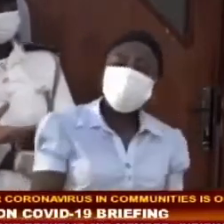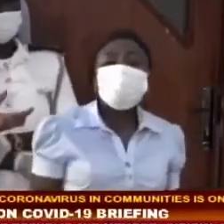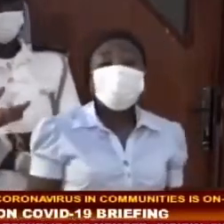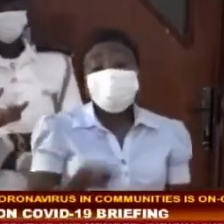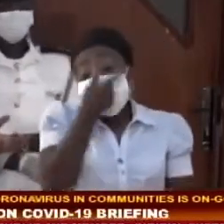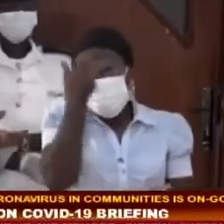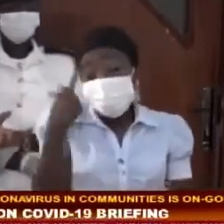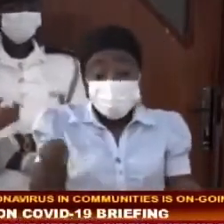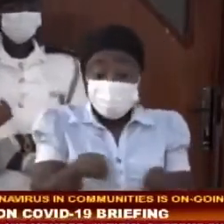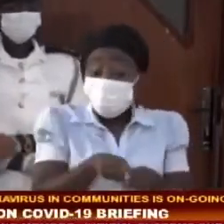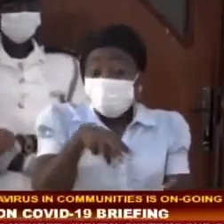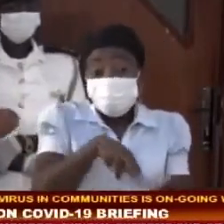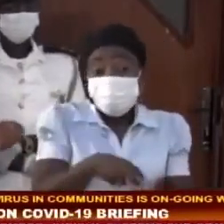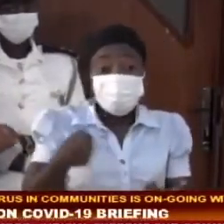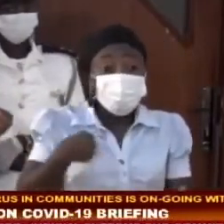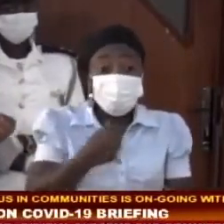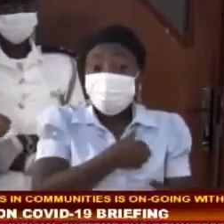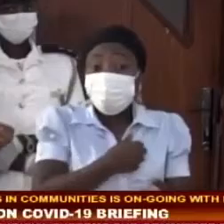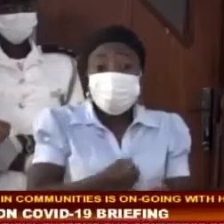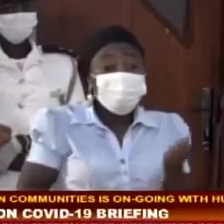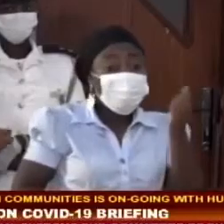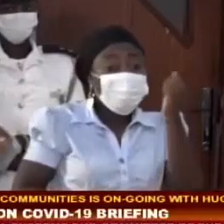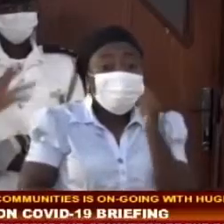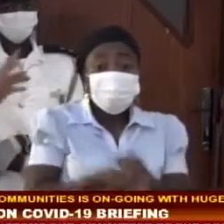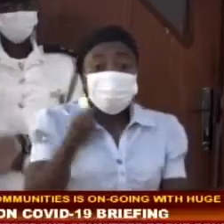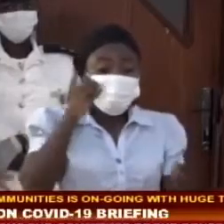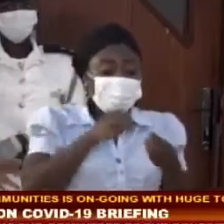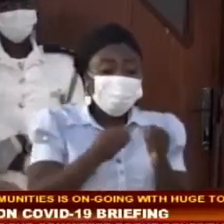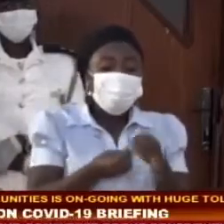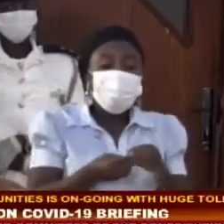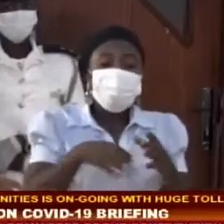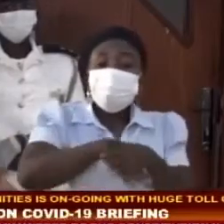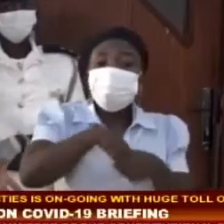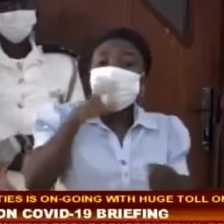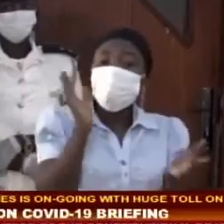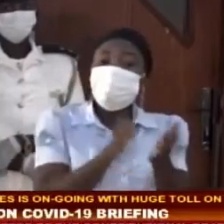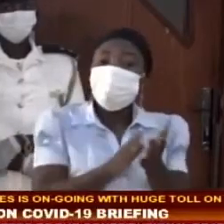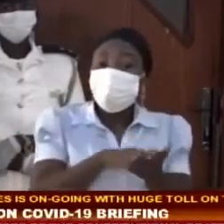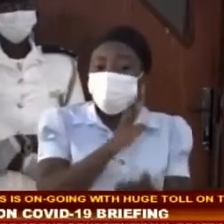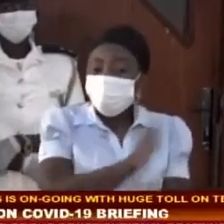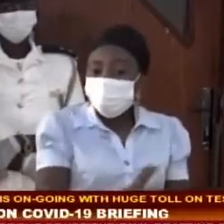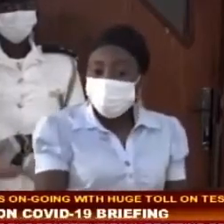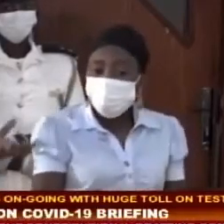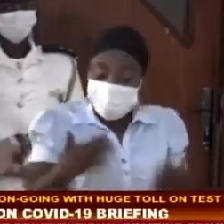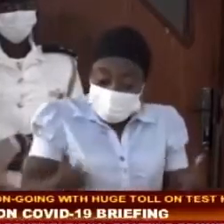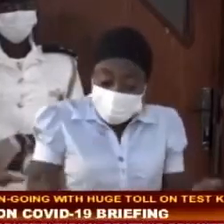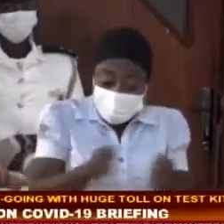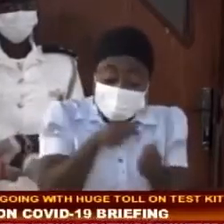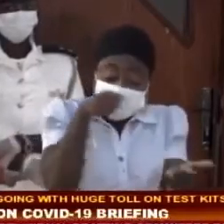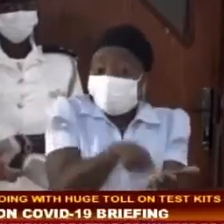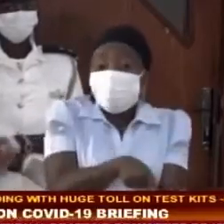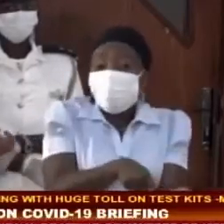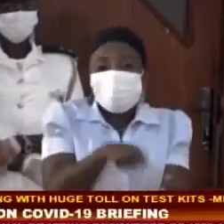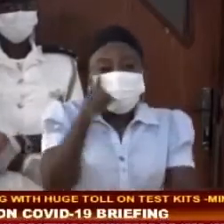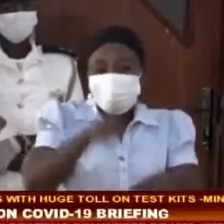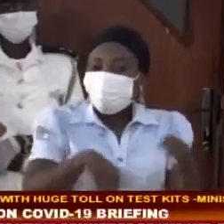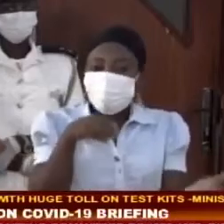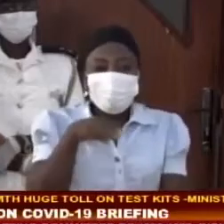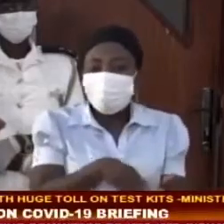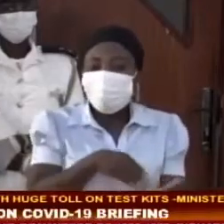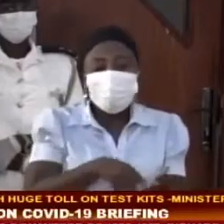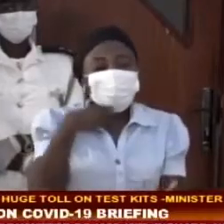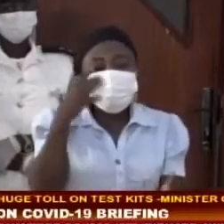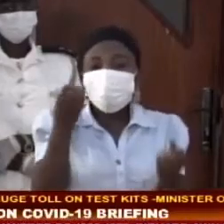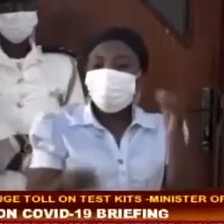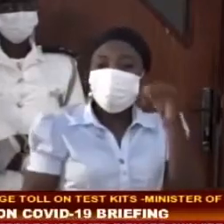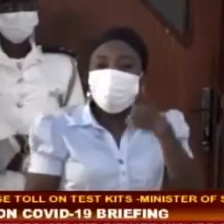now, we already have the highest number of out-of-school children prior to the lockdown. And with this, we can't afford to see more